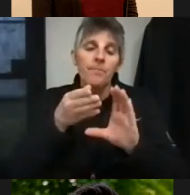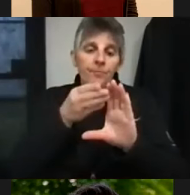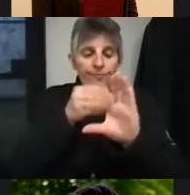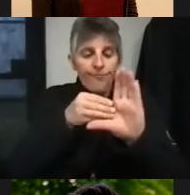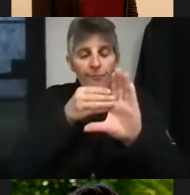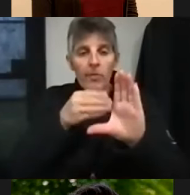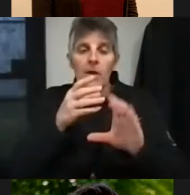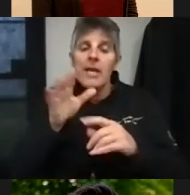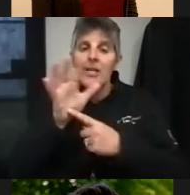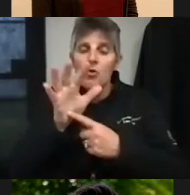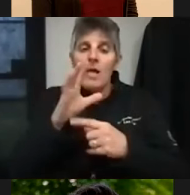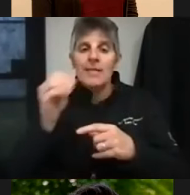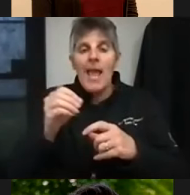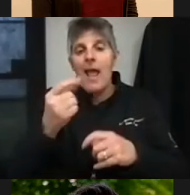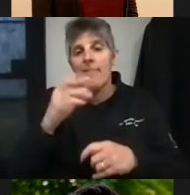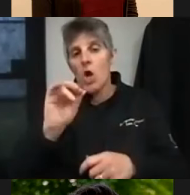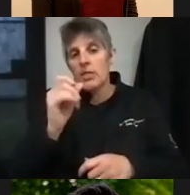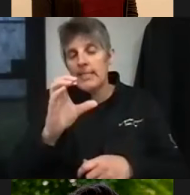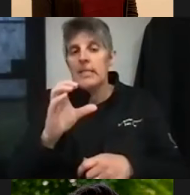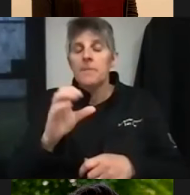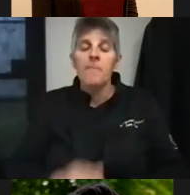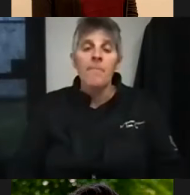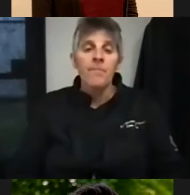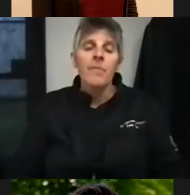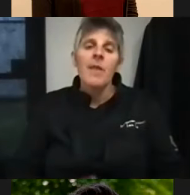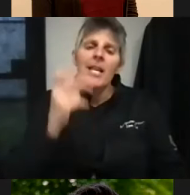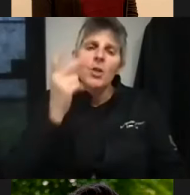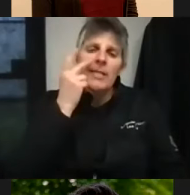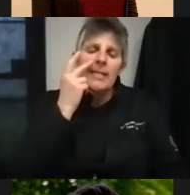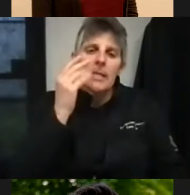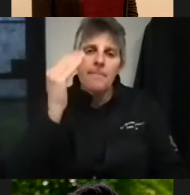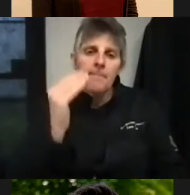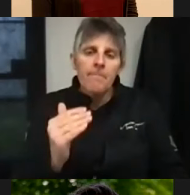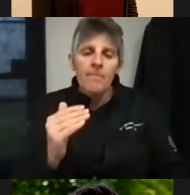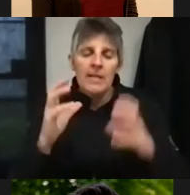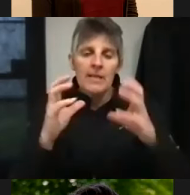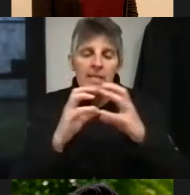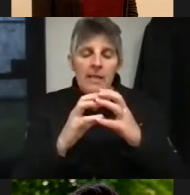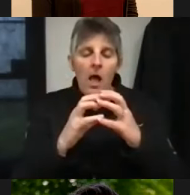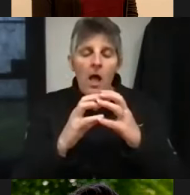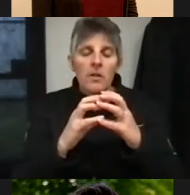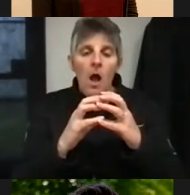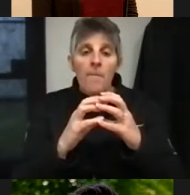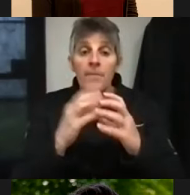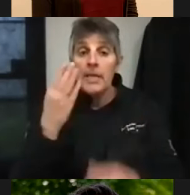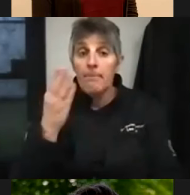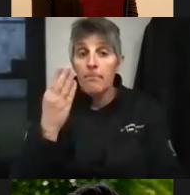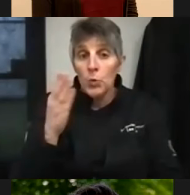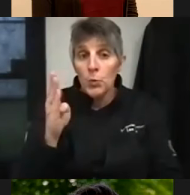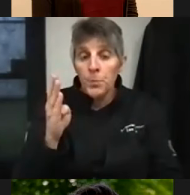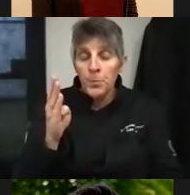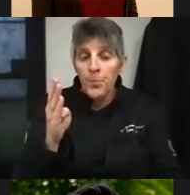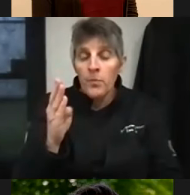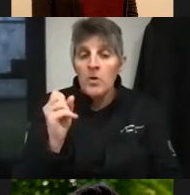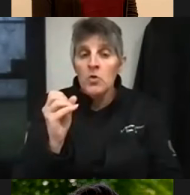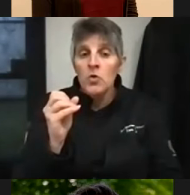the inner interneurons and the ganglion cells, output neurons. As you can see here, these cells in blue. So